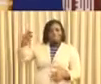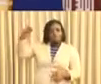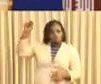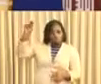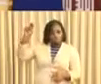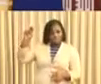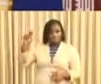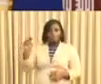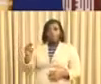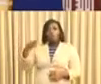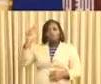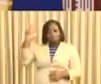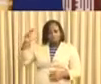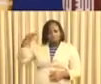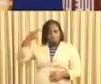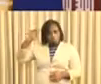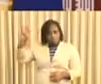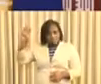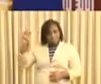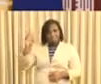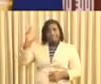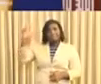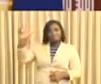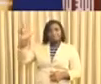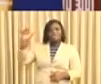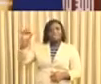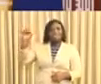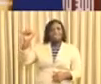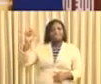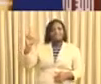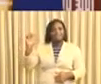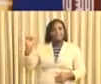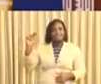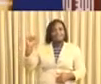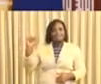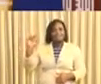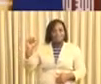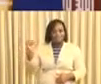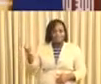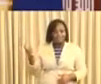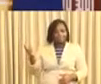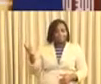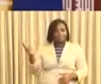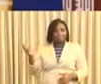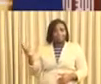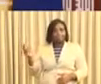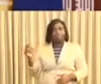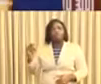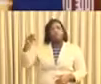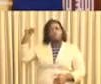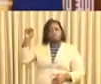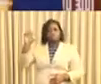Savannah, 2 in Bono East, and 2 in Northeast regions. Each of them will be a